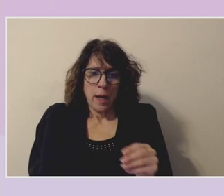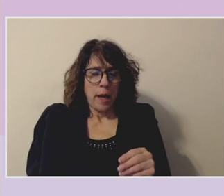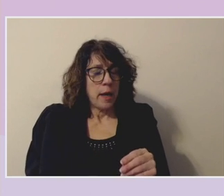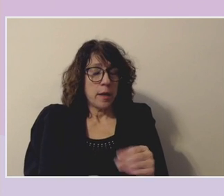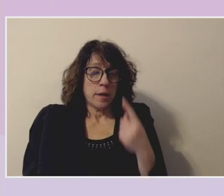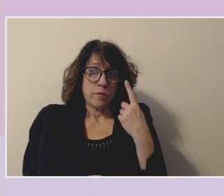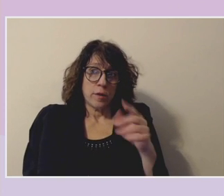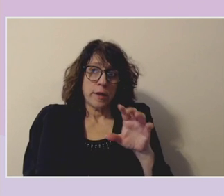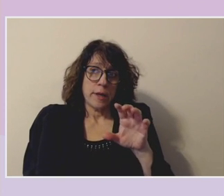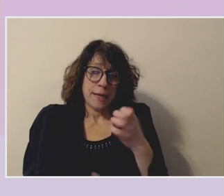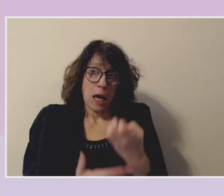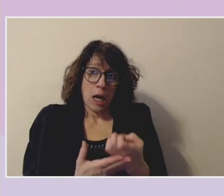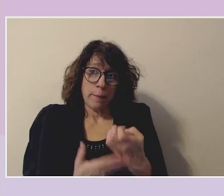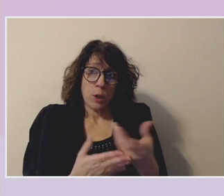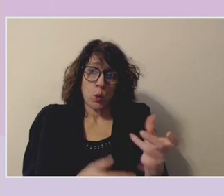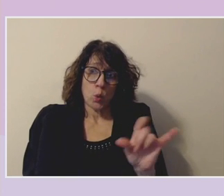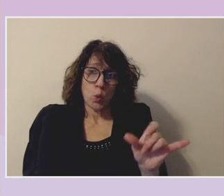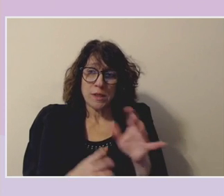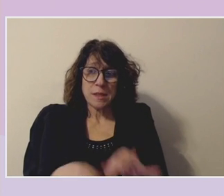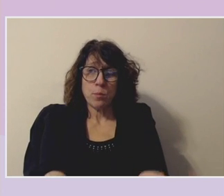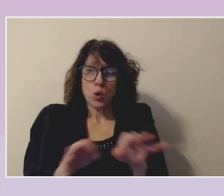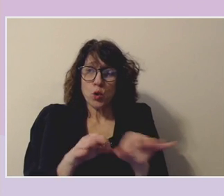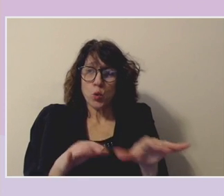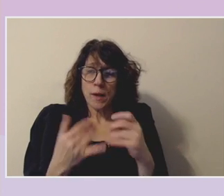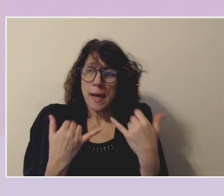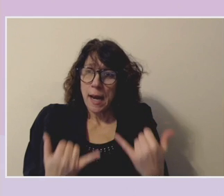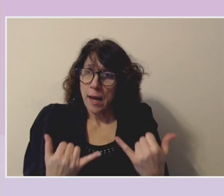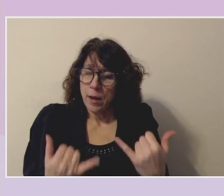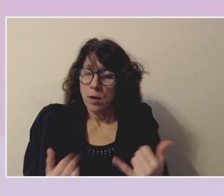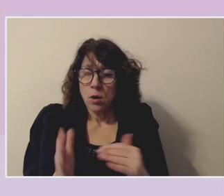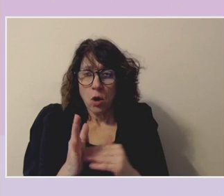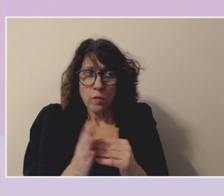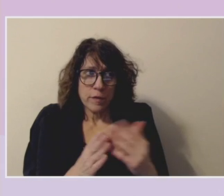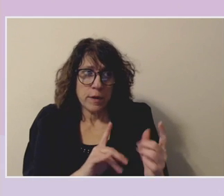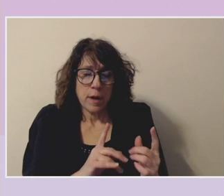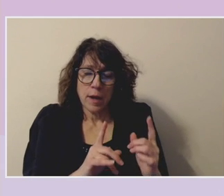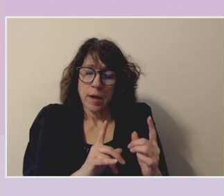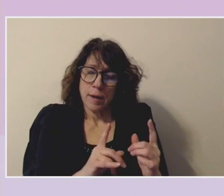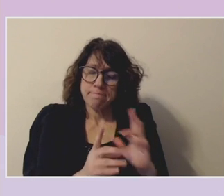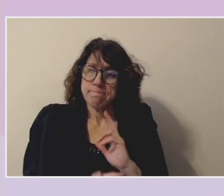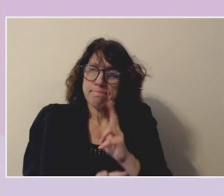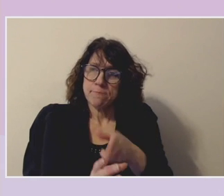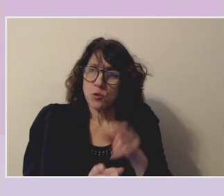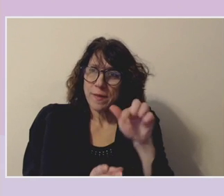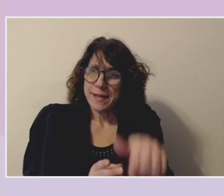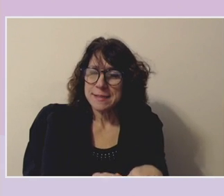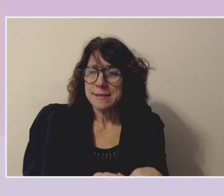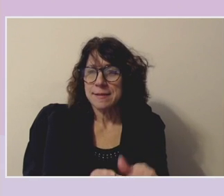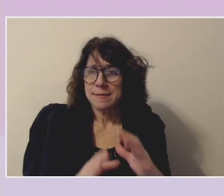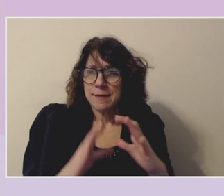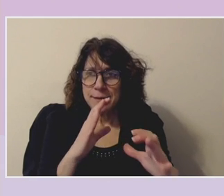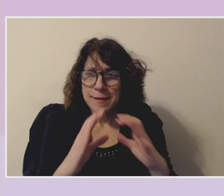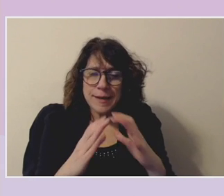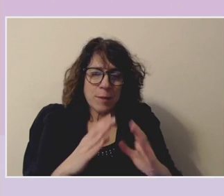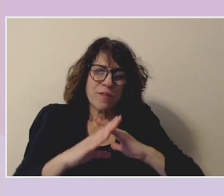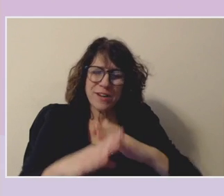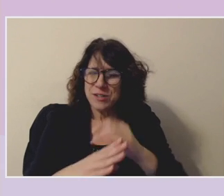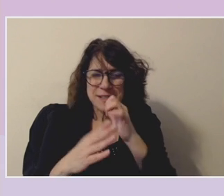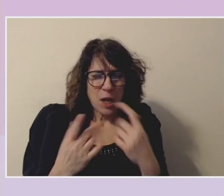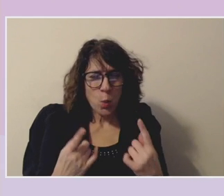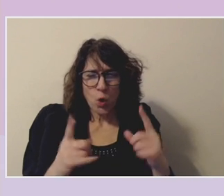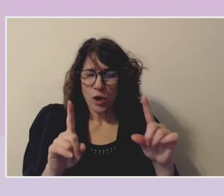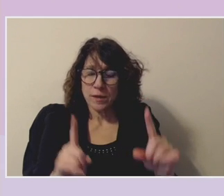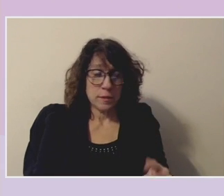Excuse me. So it's important to do this now. And a lot of times I go to these conversations and folks say, well, prevention doesn't work. This is simply not